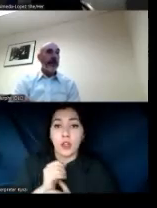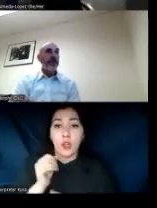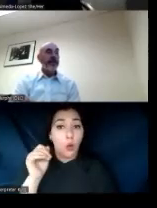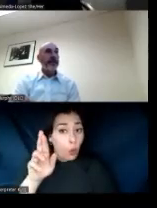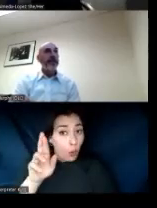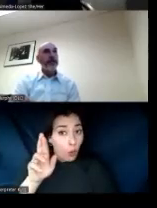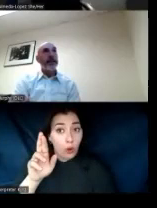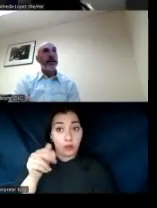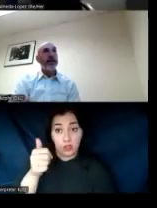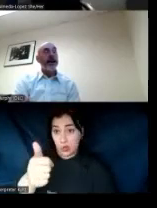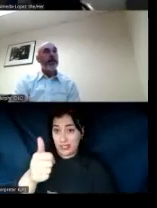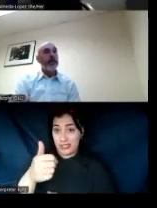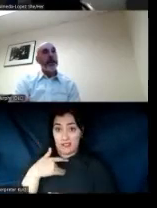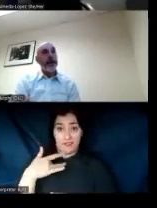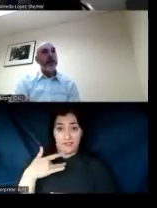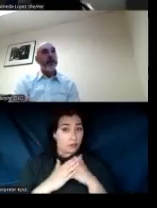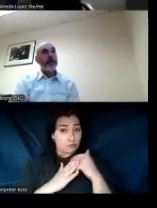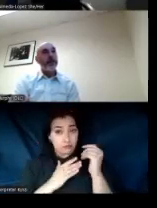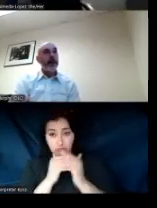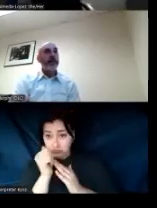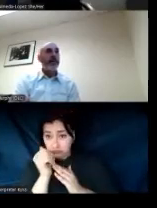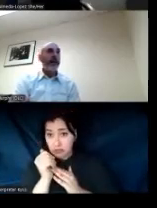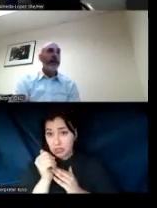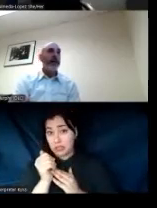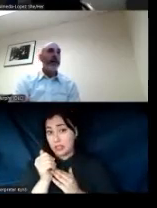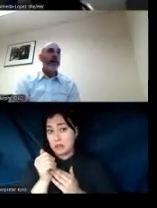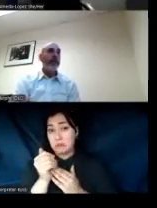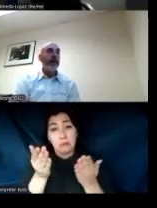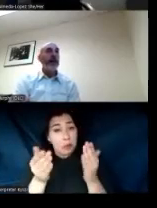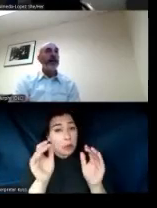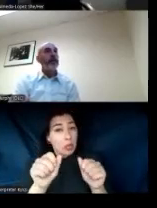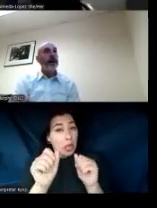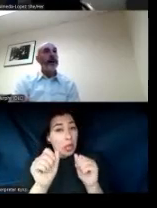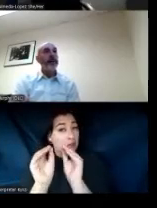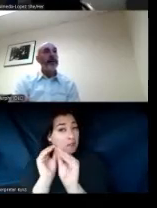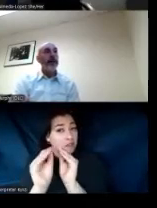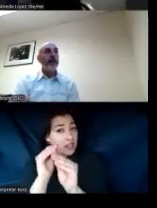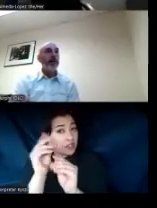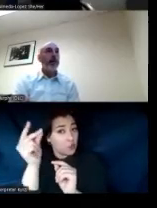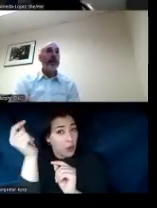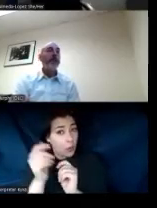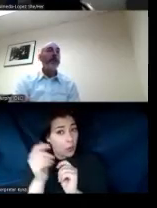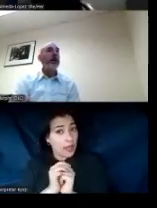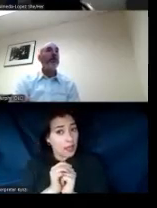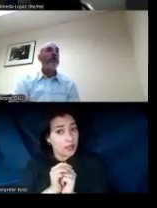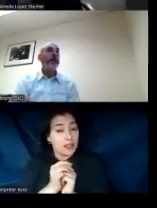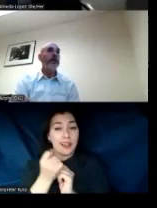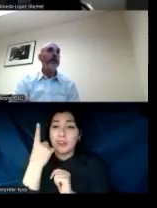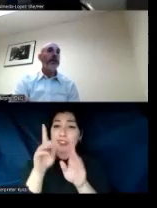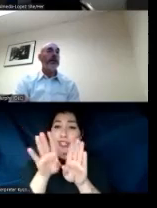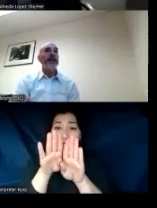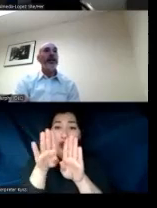comfortable, that's something that may be able to be rectified on the spot. Doors can be propped